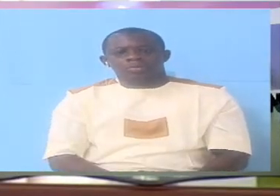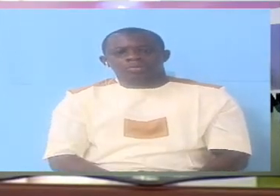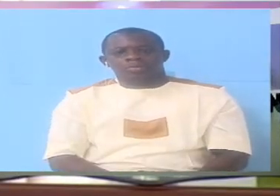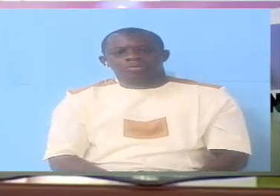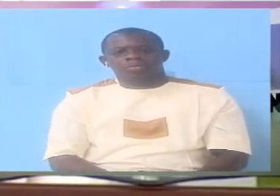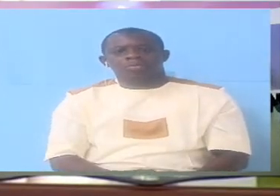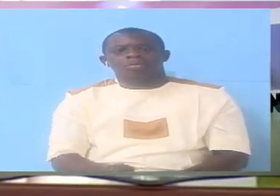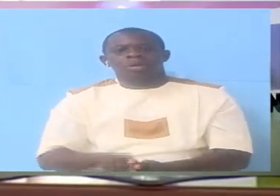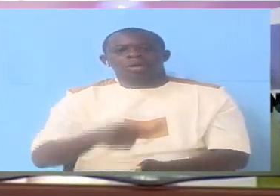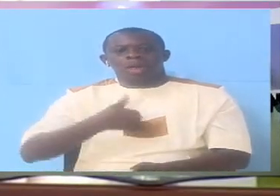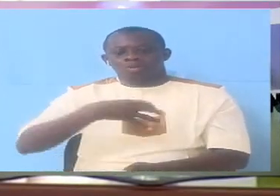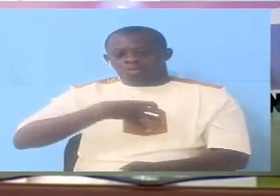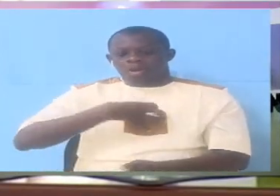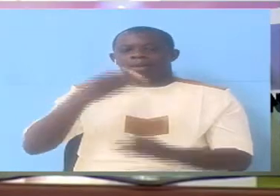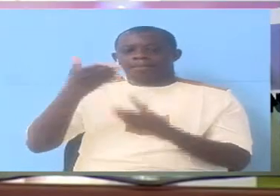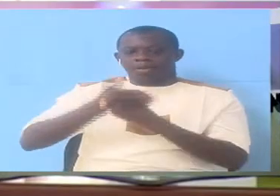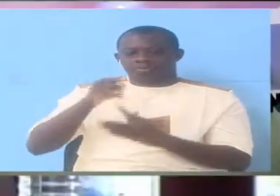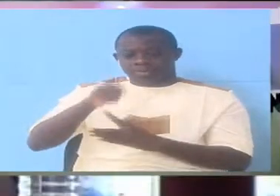reference to Ngor Seck.